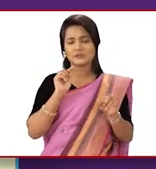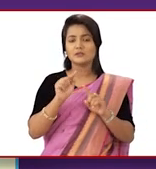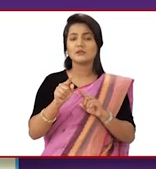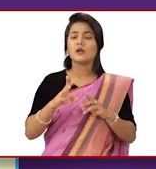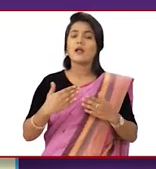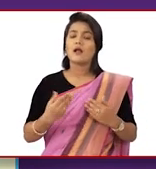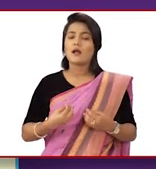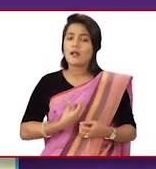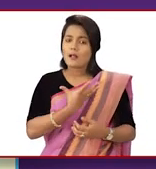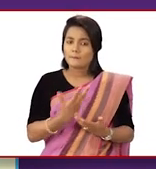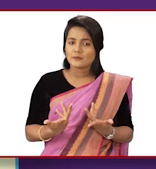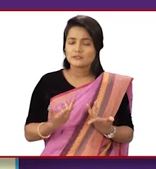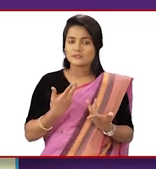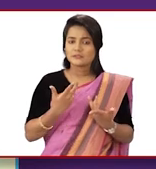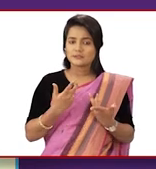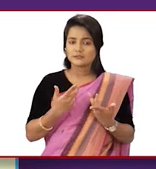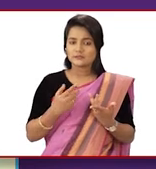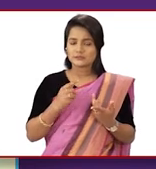it was a joy.